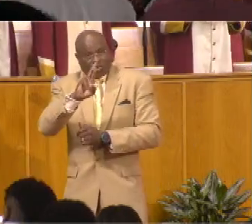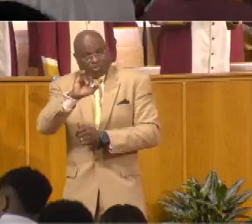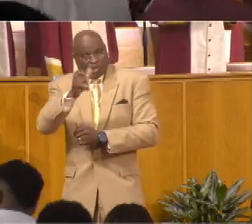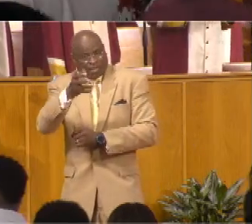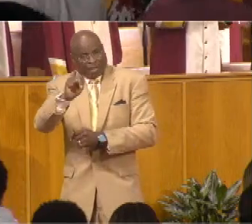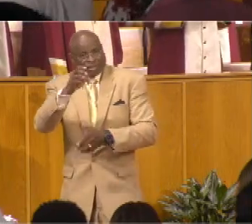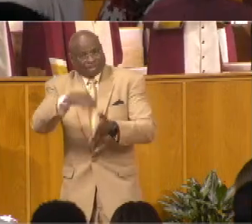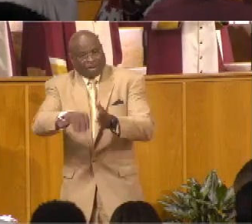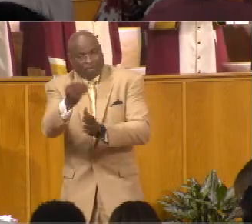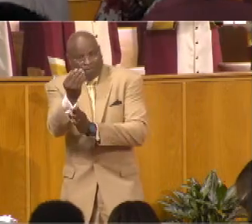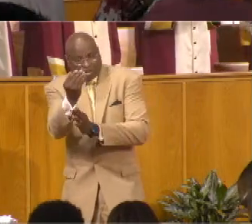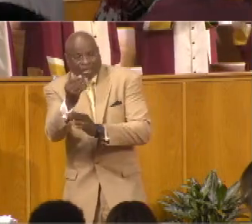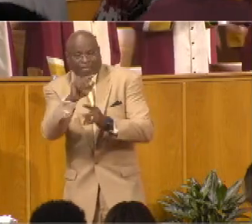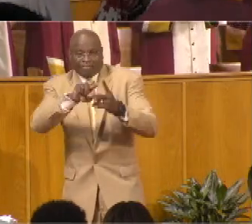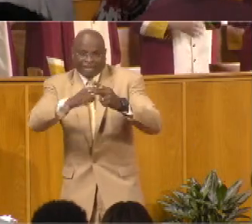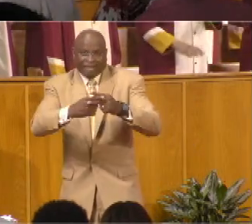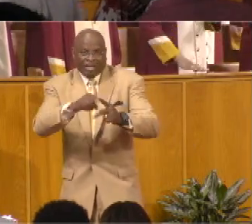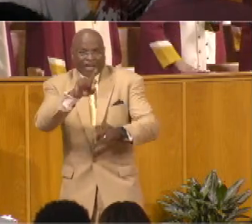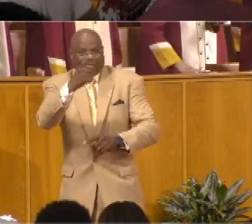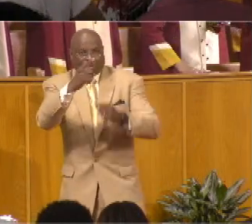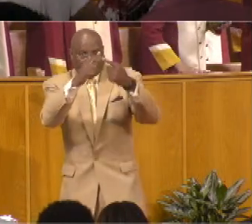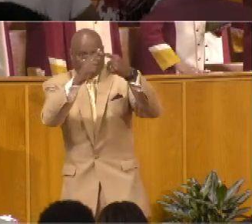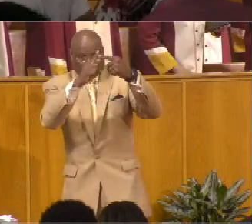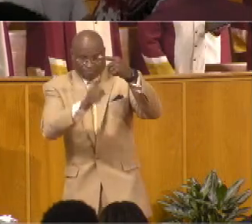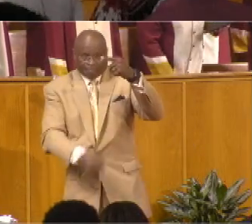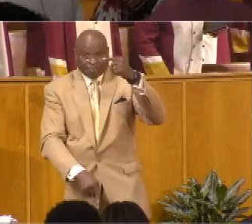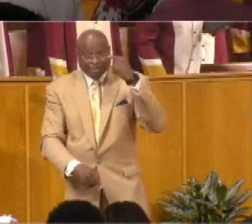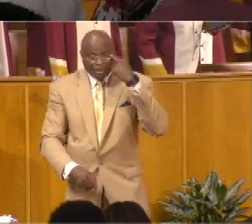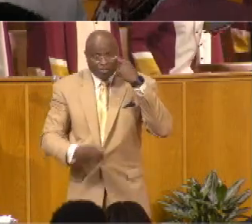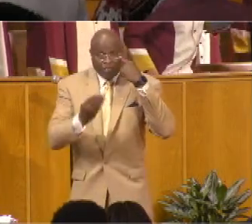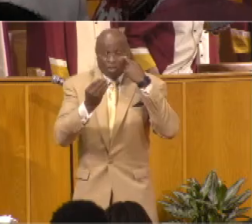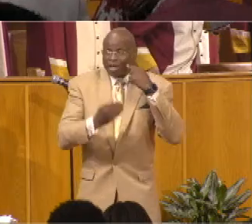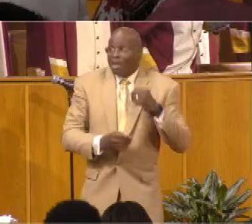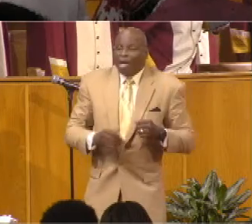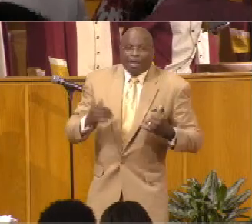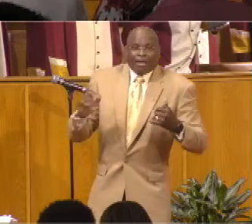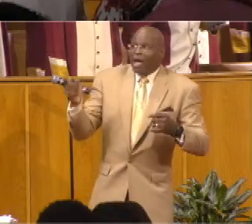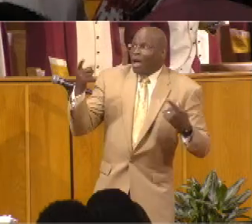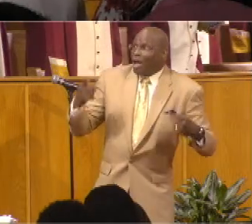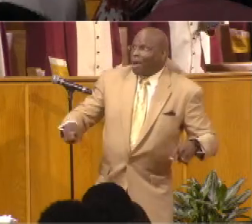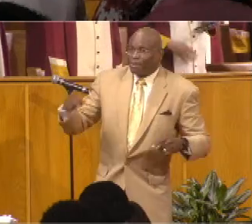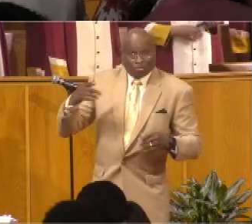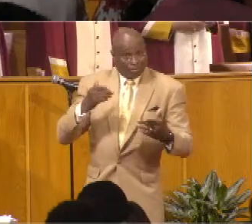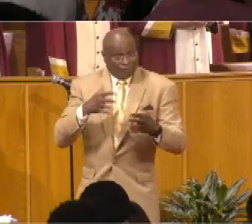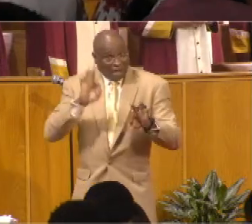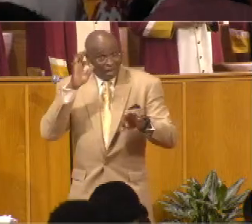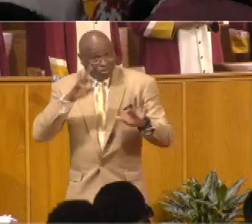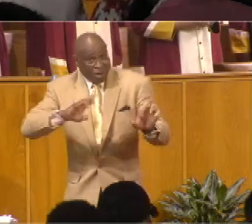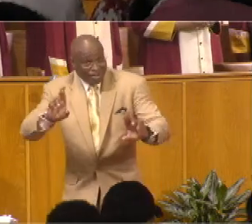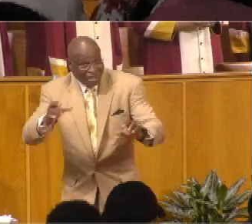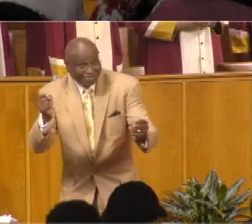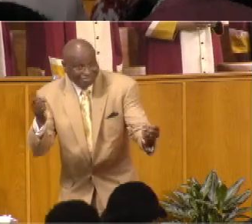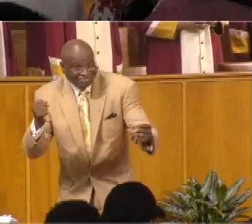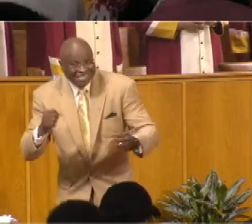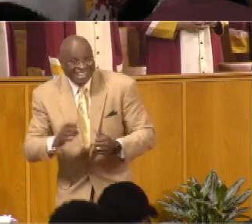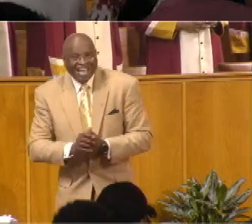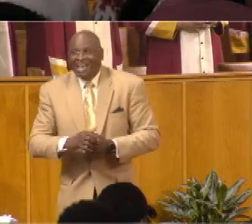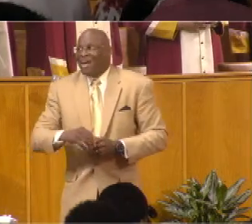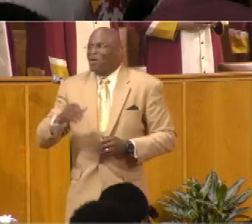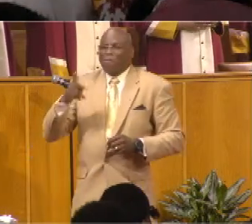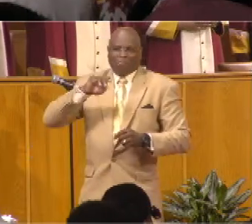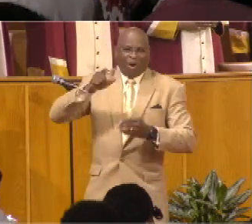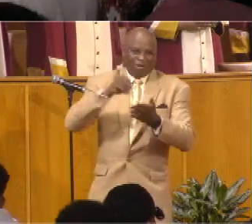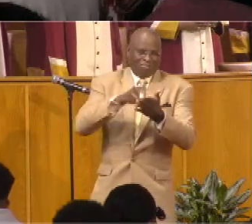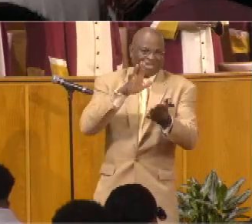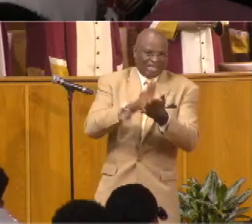14, beginning in verse number 1. If you're there with me, won't you say amen? Amen. Hear what Paul